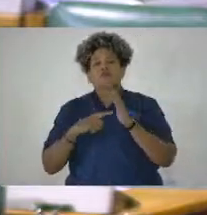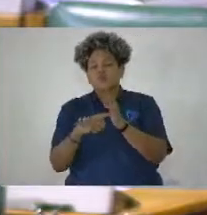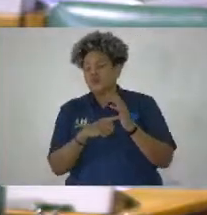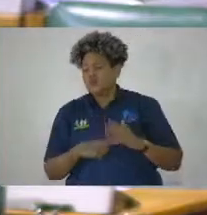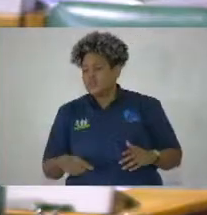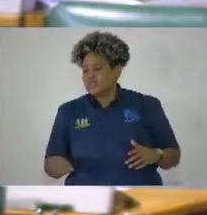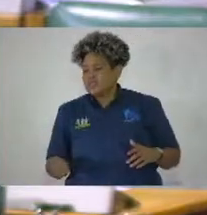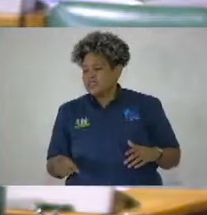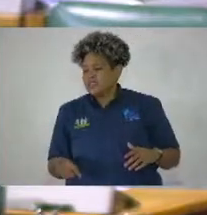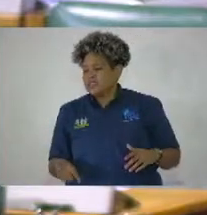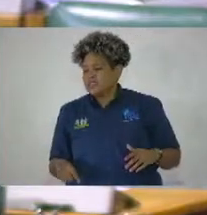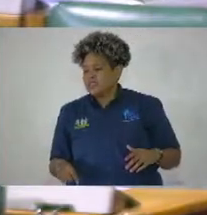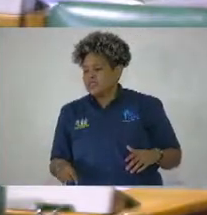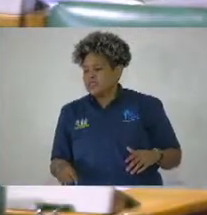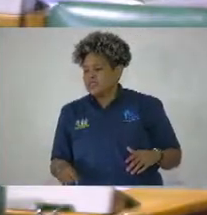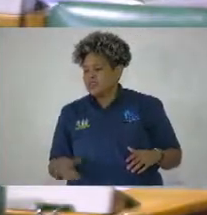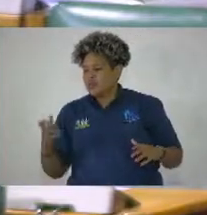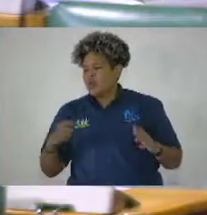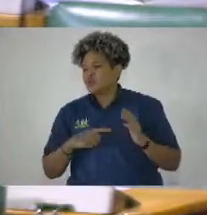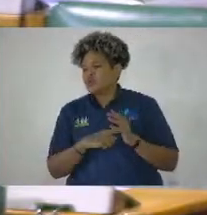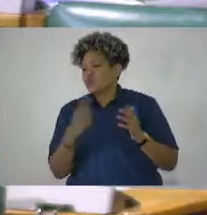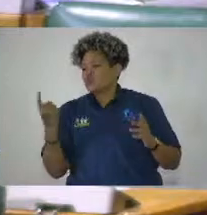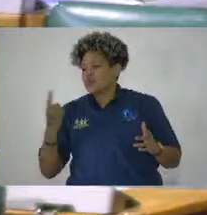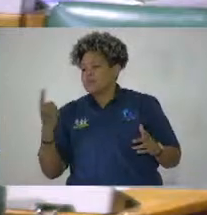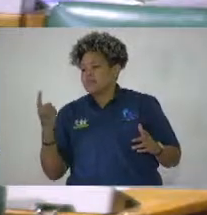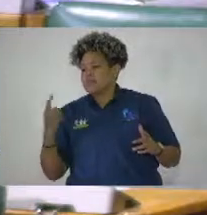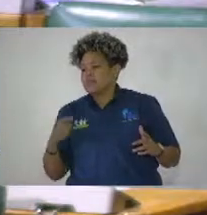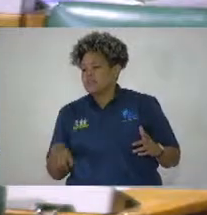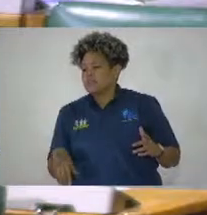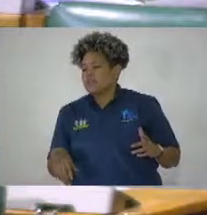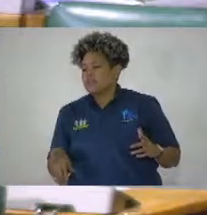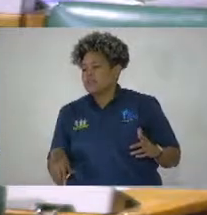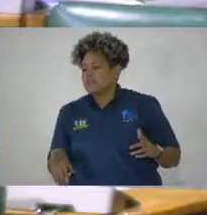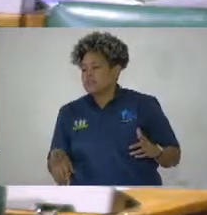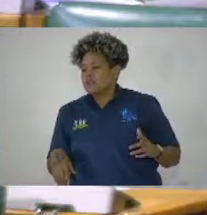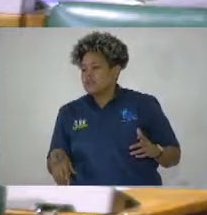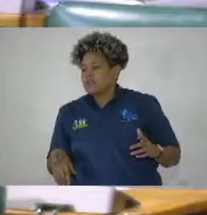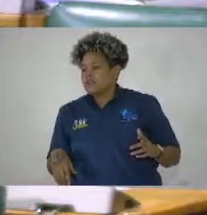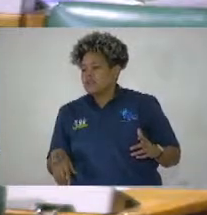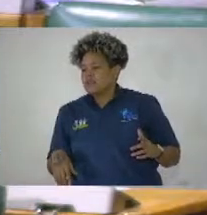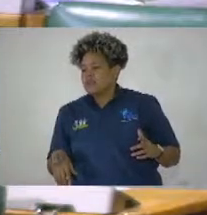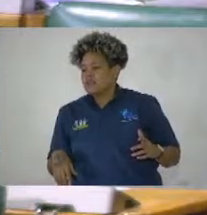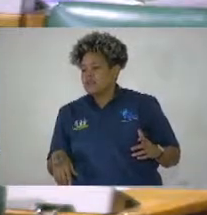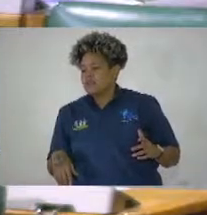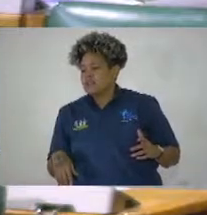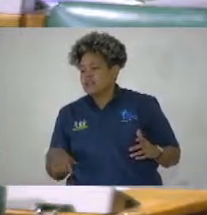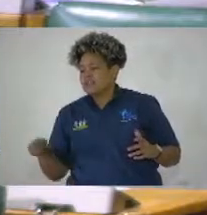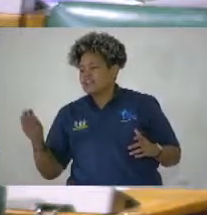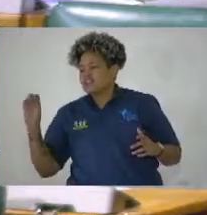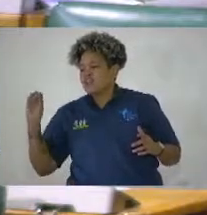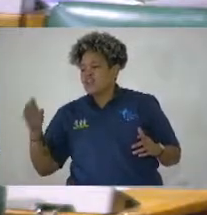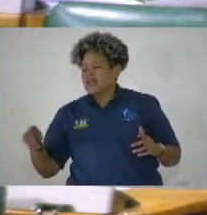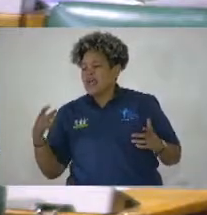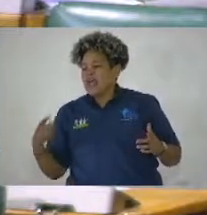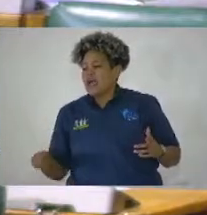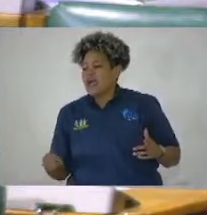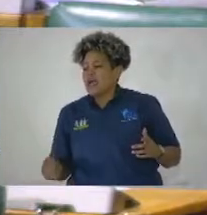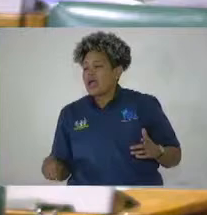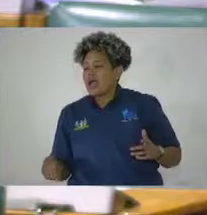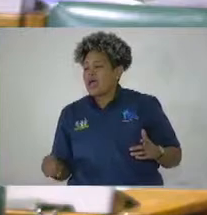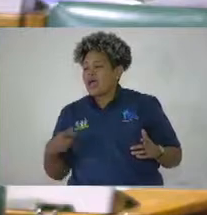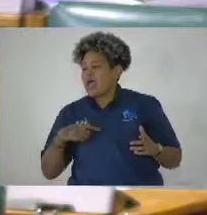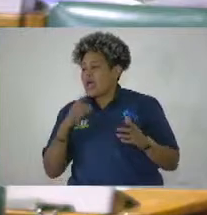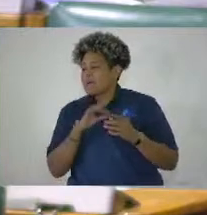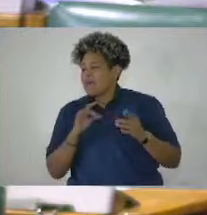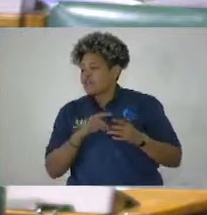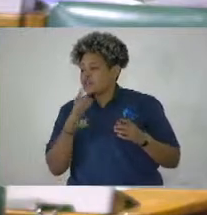not a prop for, I wanted to just illustrate something. No, man, no, this is not Lily. So I mentioned